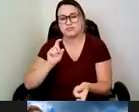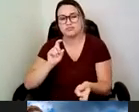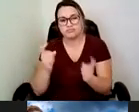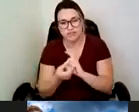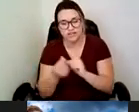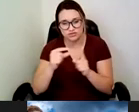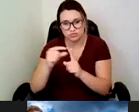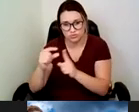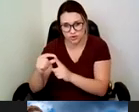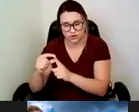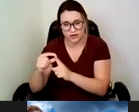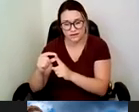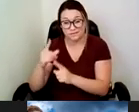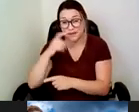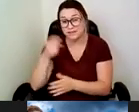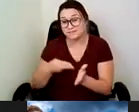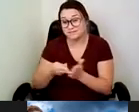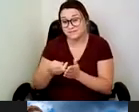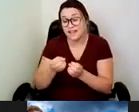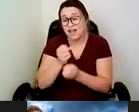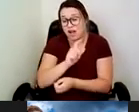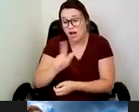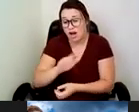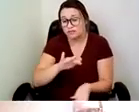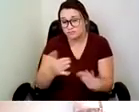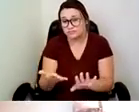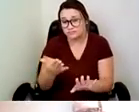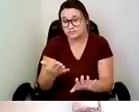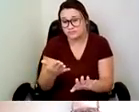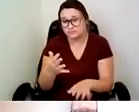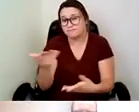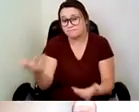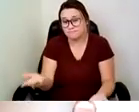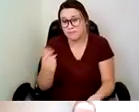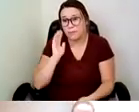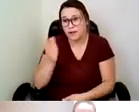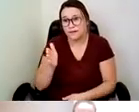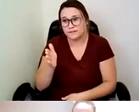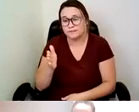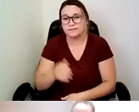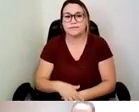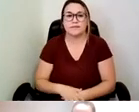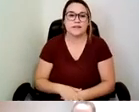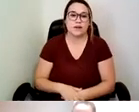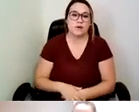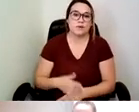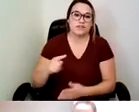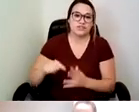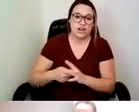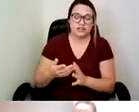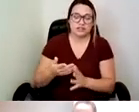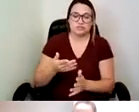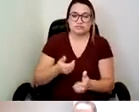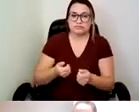be a curative situation, but we can rephrase it. Pulling back can be difficult. Again, I like to say we're going to